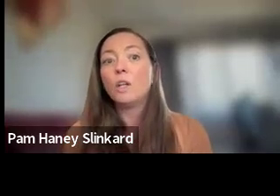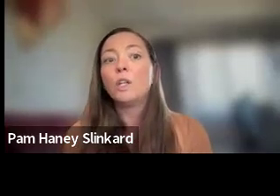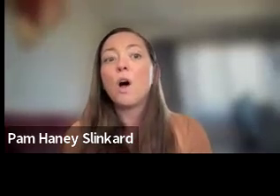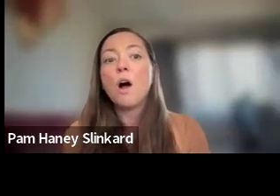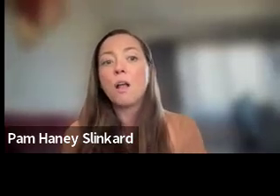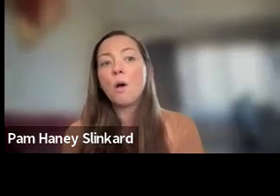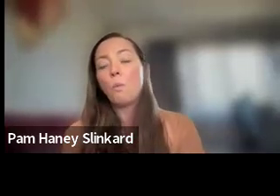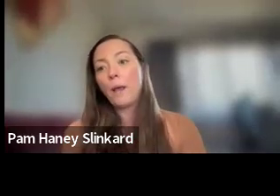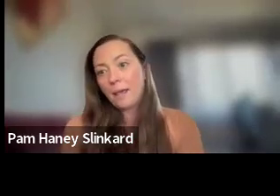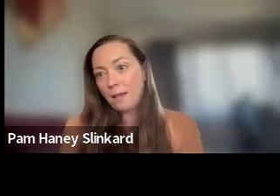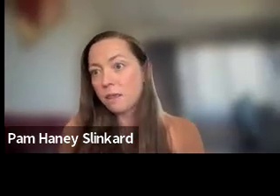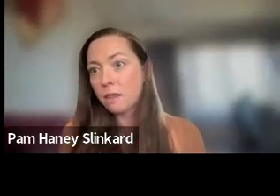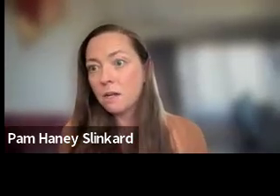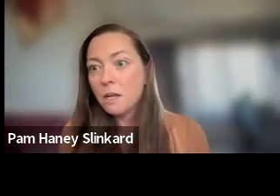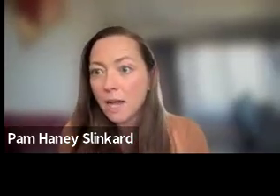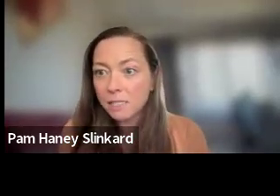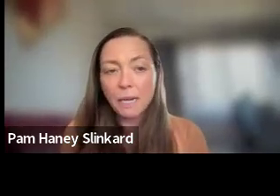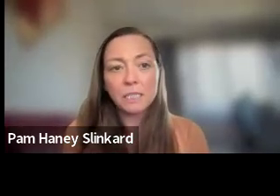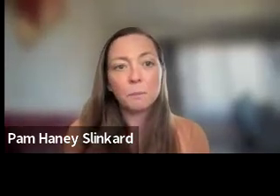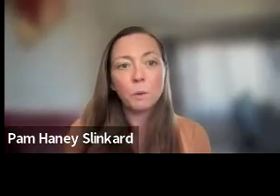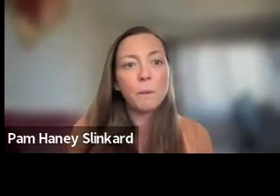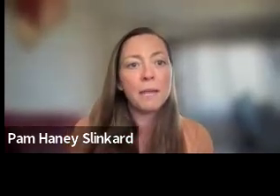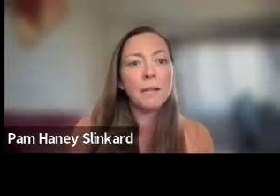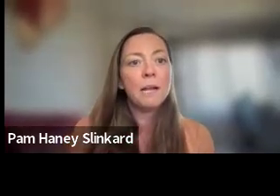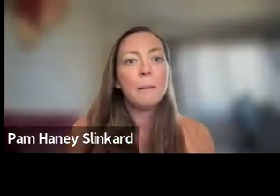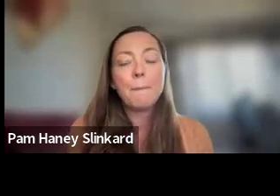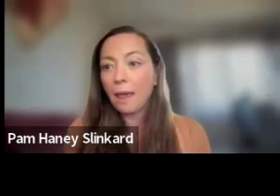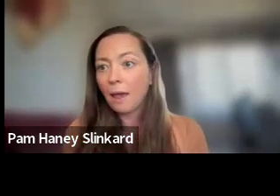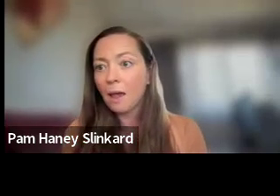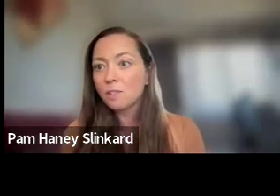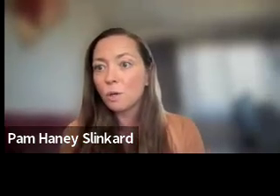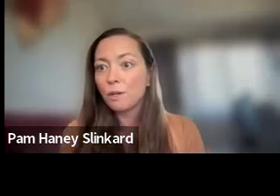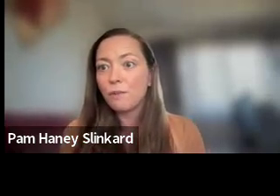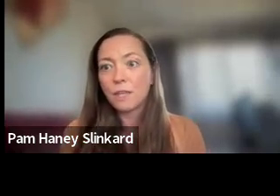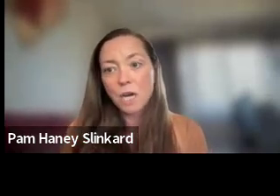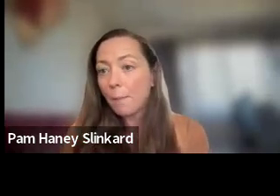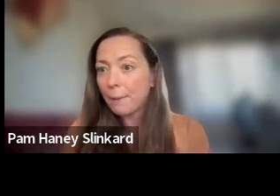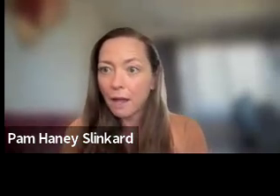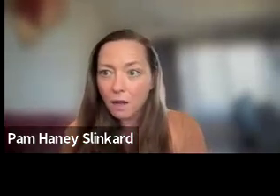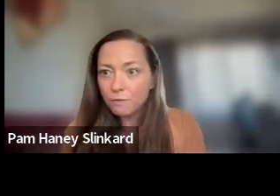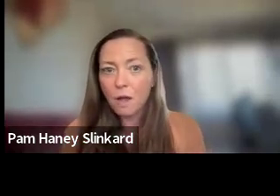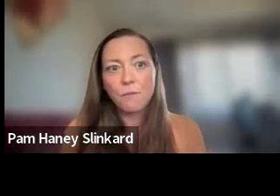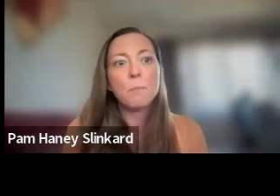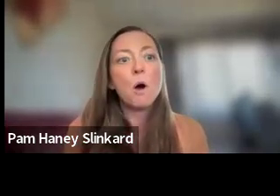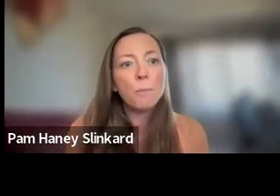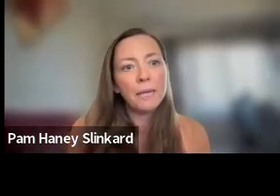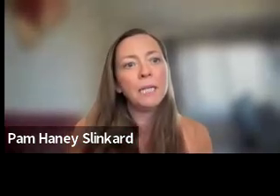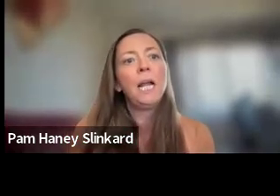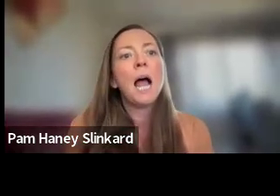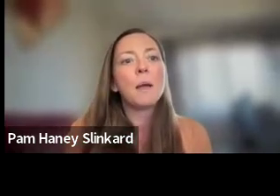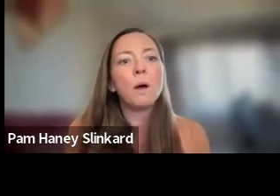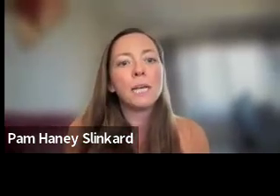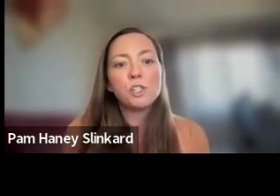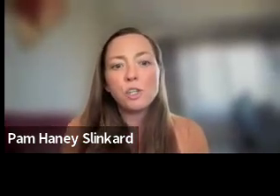And then along with customized employment being sort of the topic of the